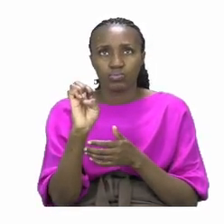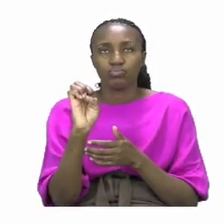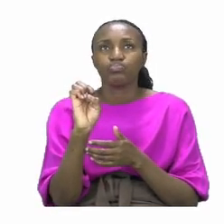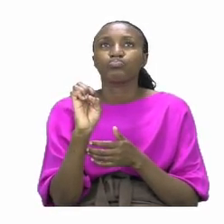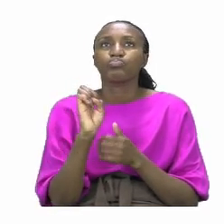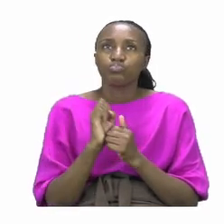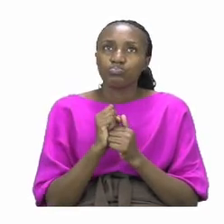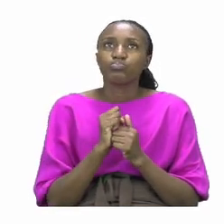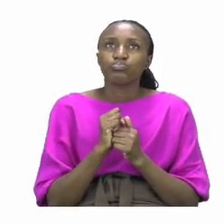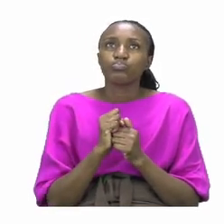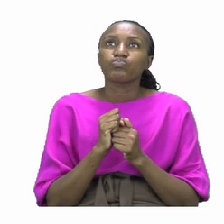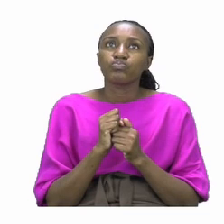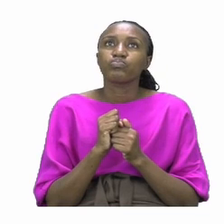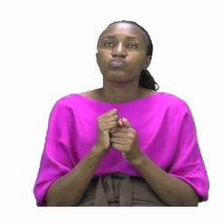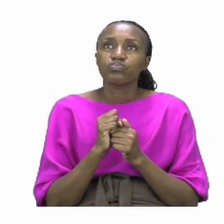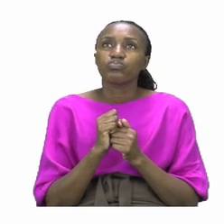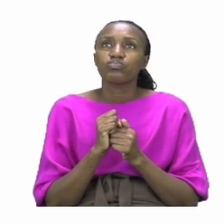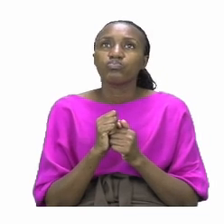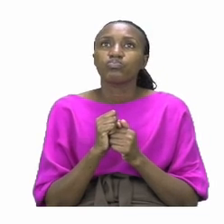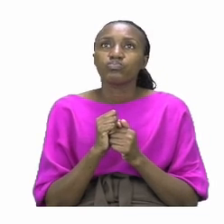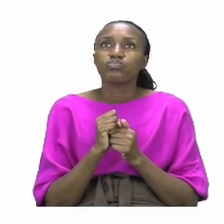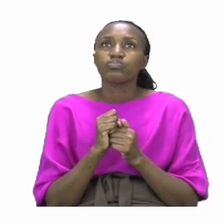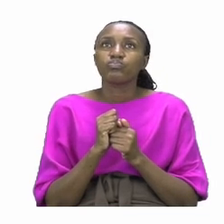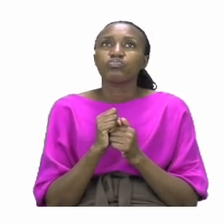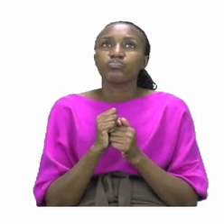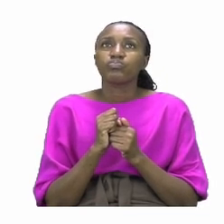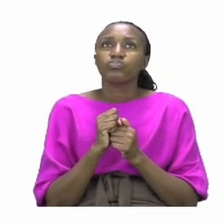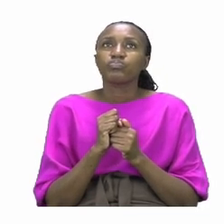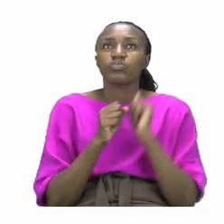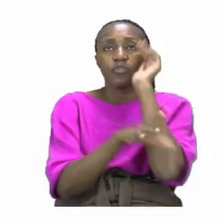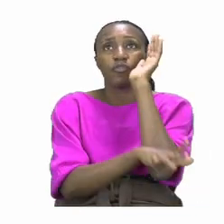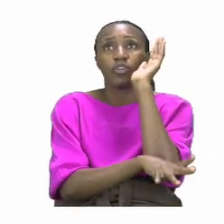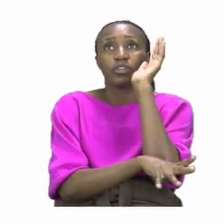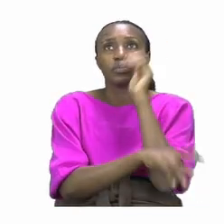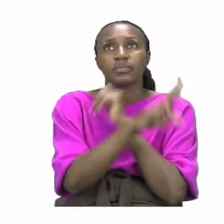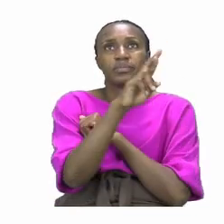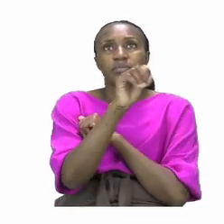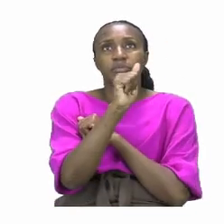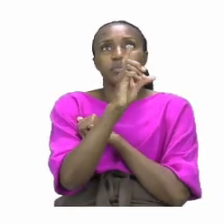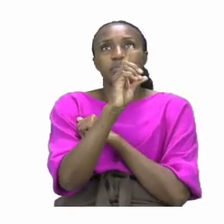Rose. Then we have a picture of radish.